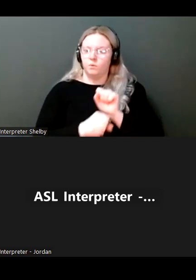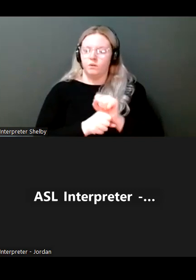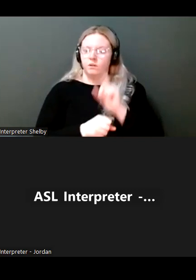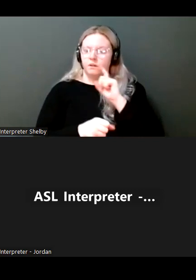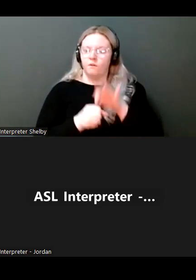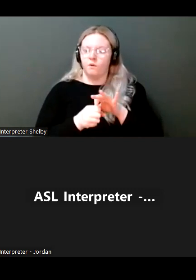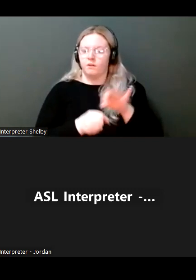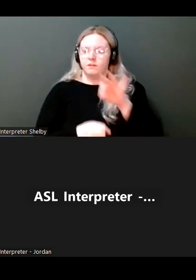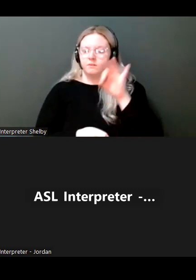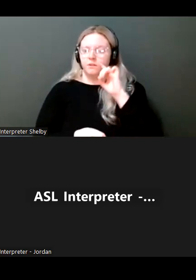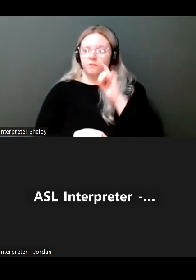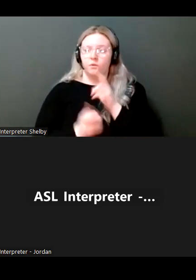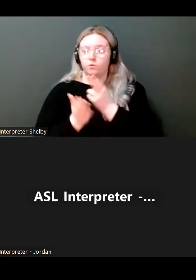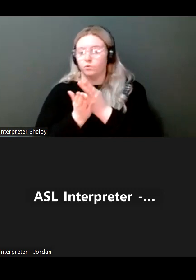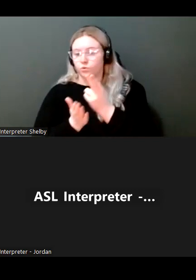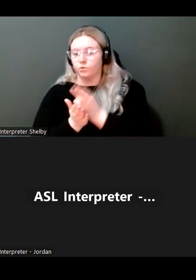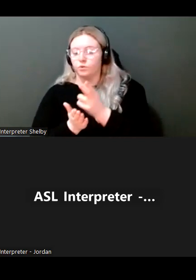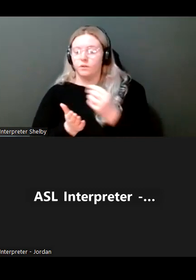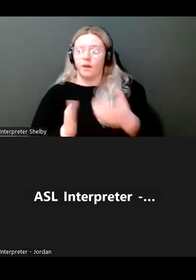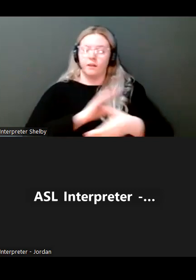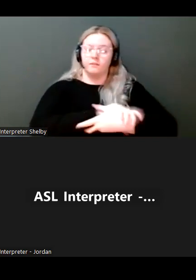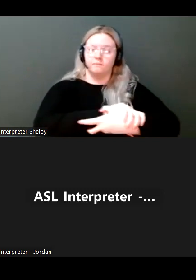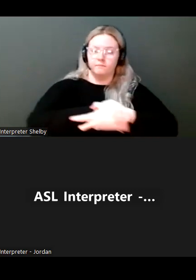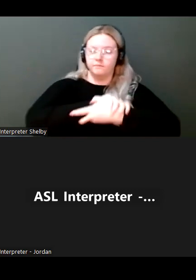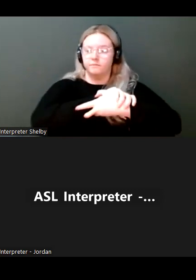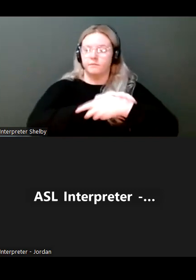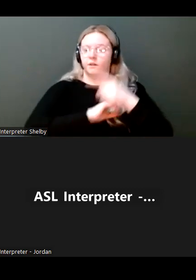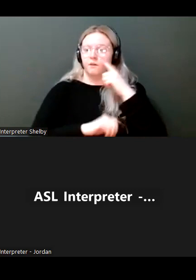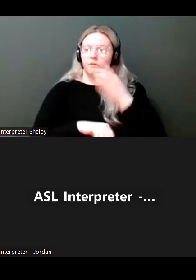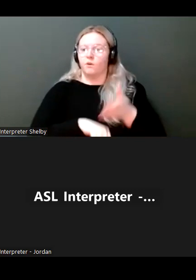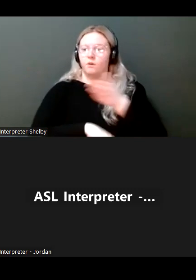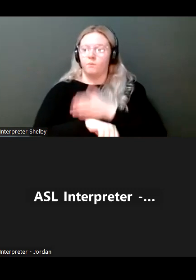and reconciliation to make a better future for all.